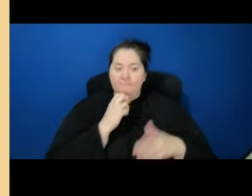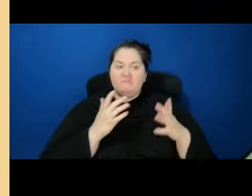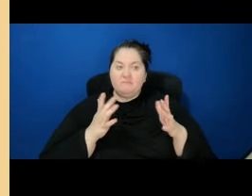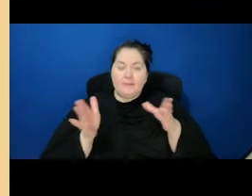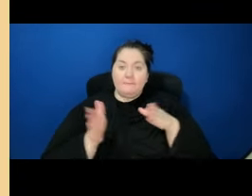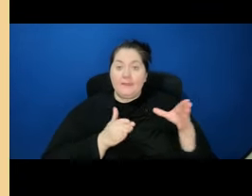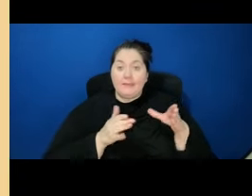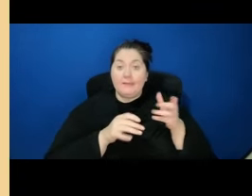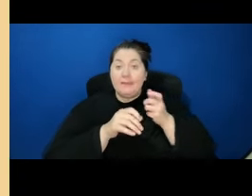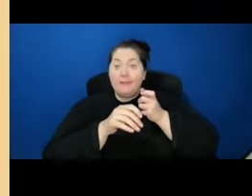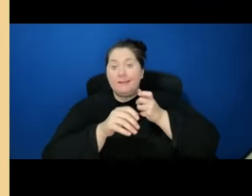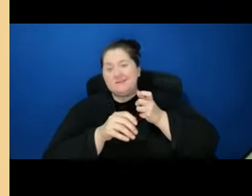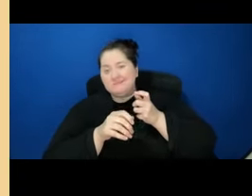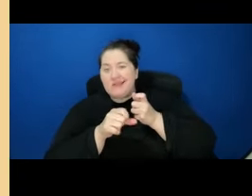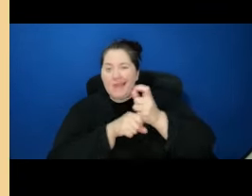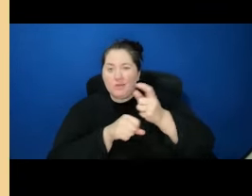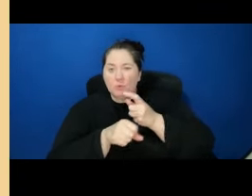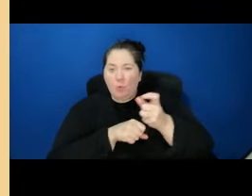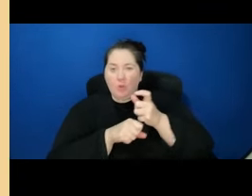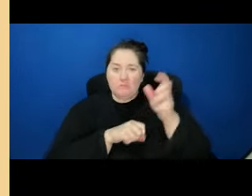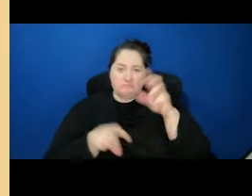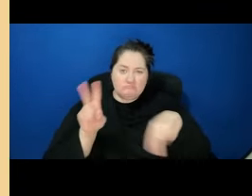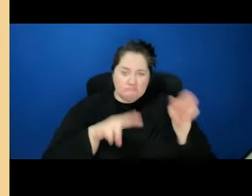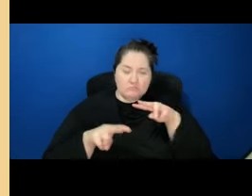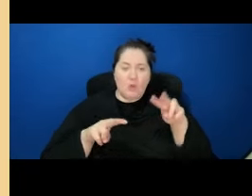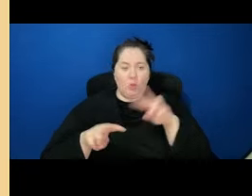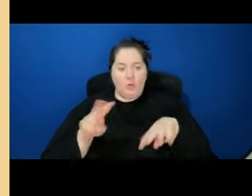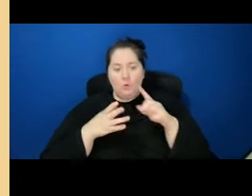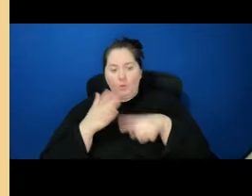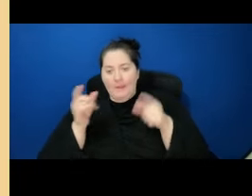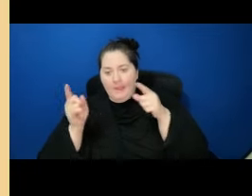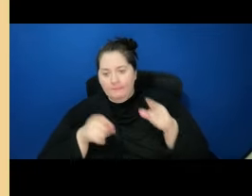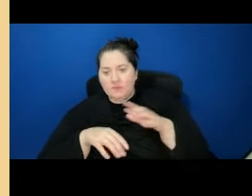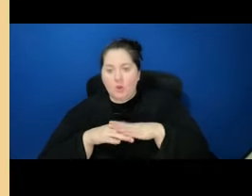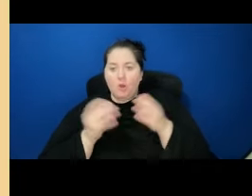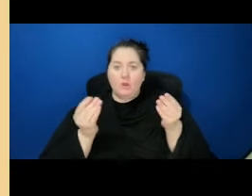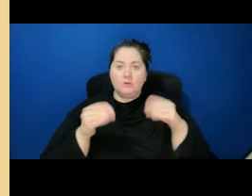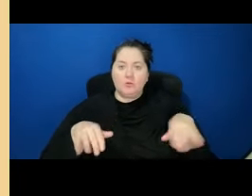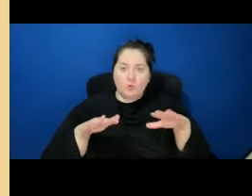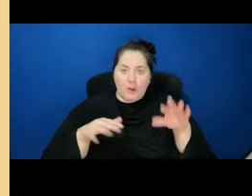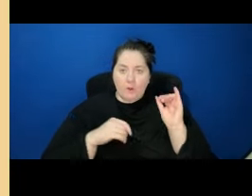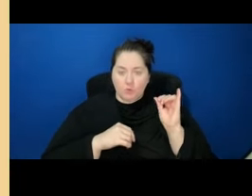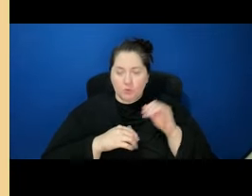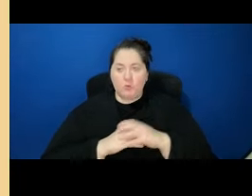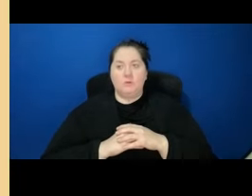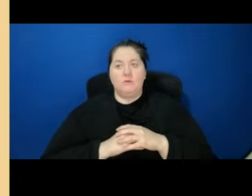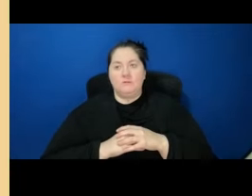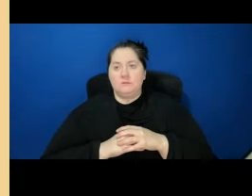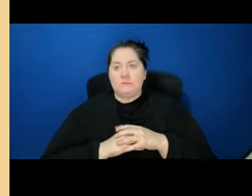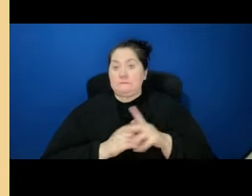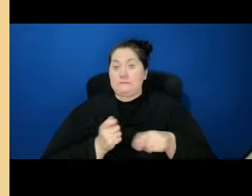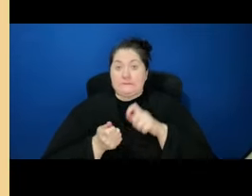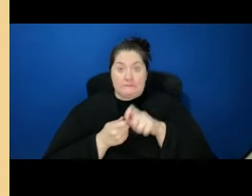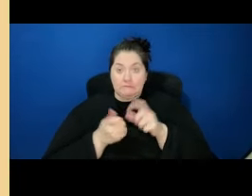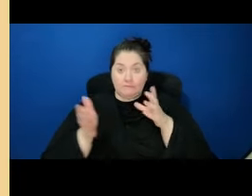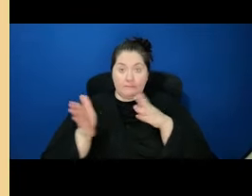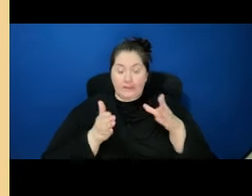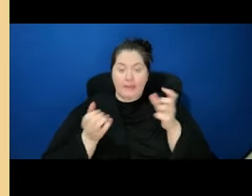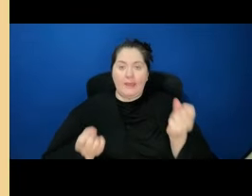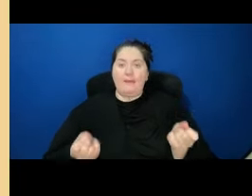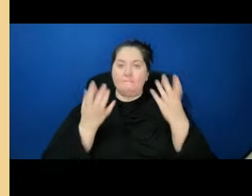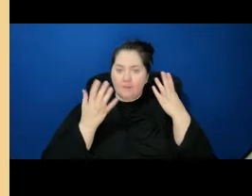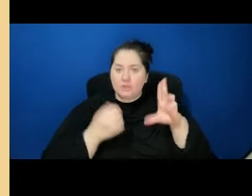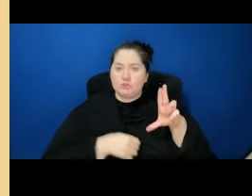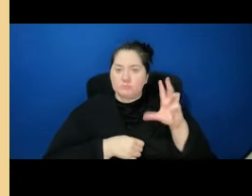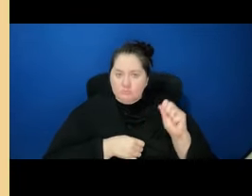kind of annual basis, and it looks at what's actually happening on the ground. So we don't have a specific plan for how much bus